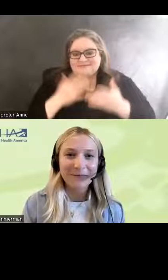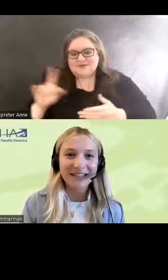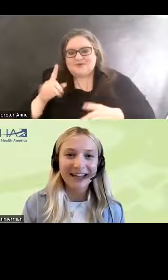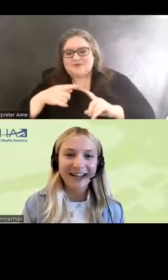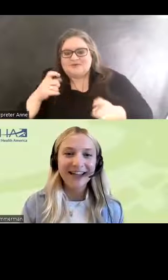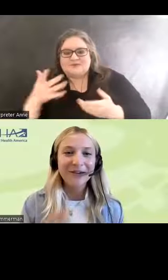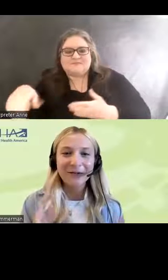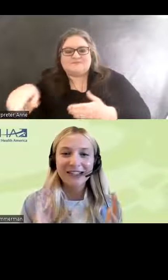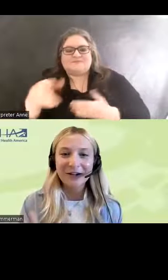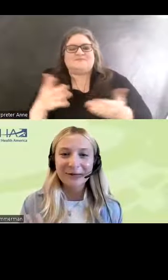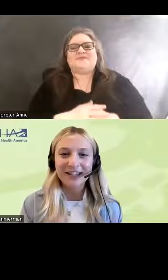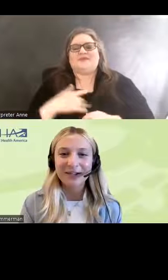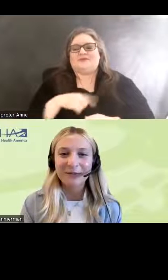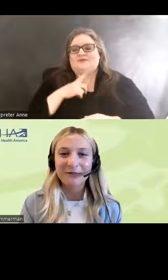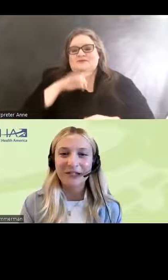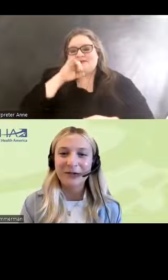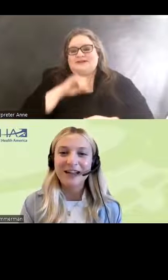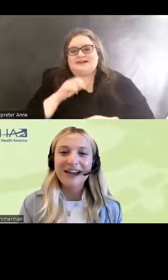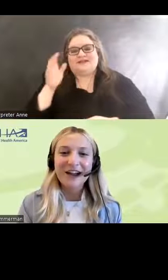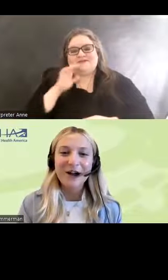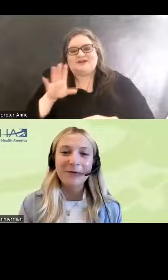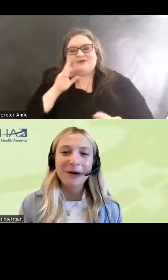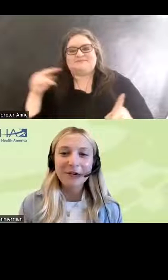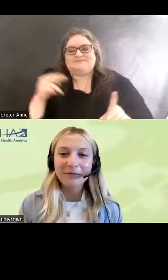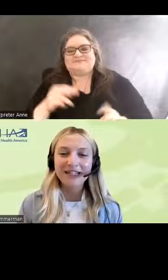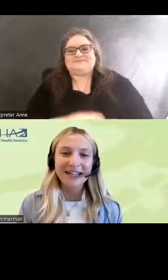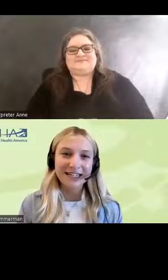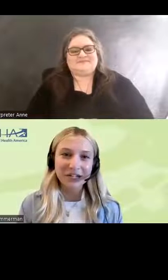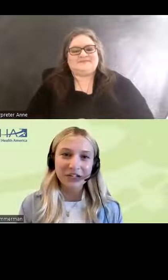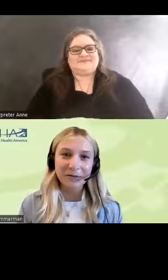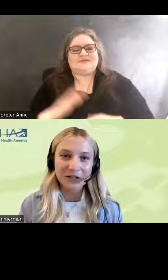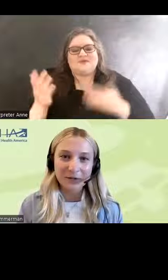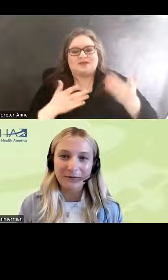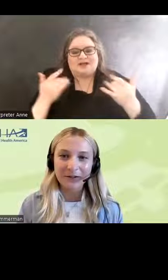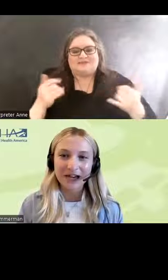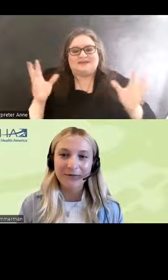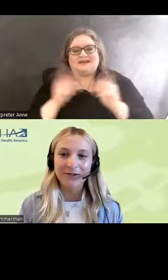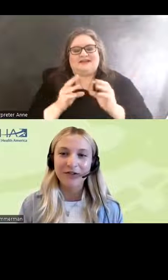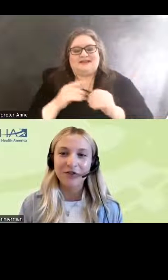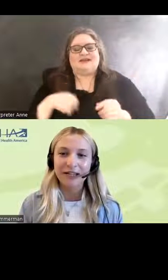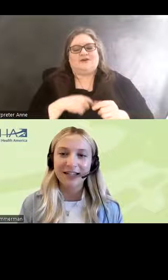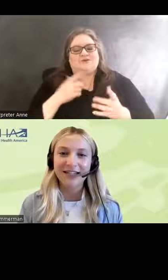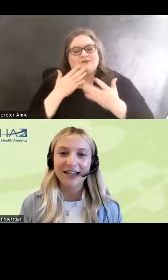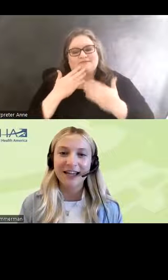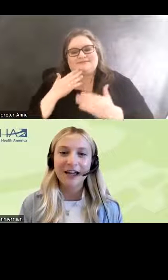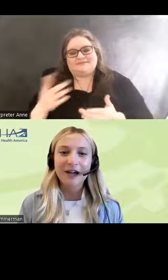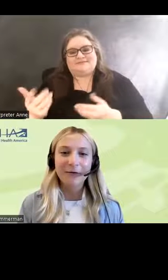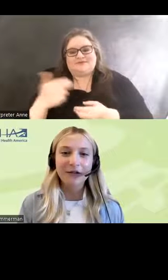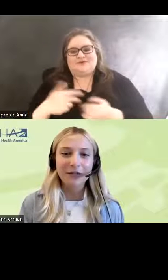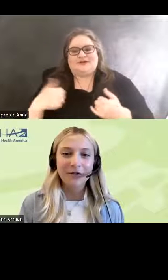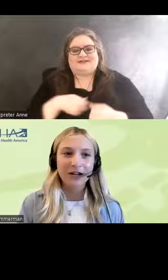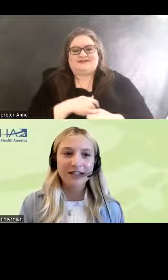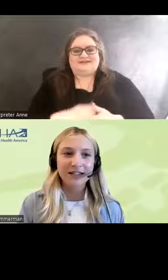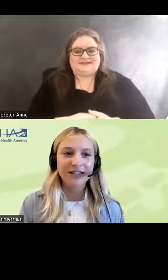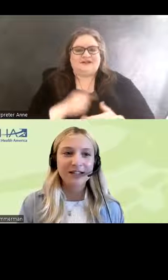in from today. We would love to hear from you. Welcome to today's session. We're so grateful to have you here joining us today for